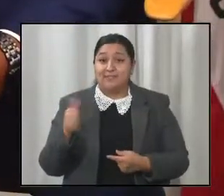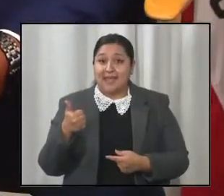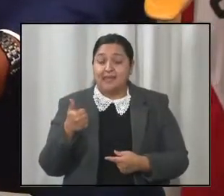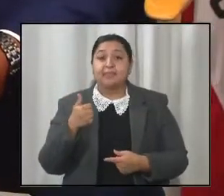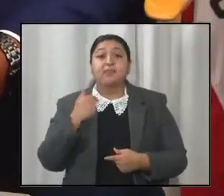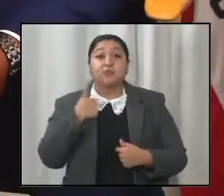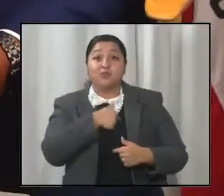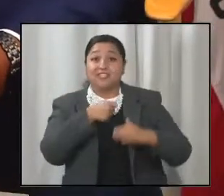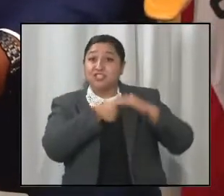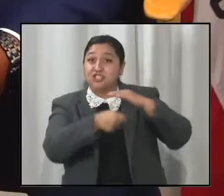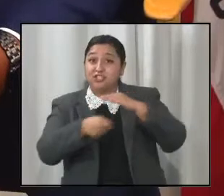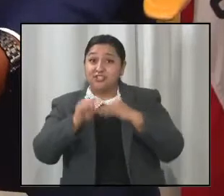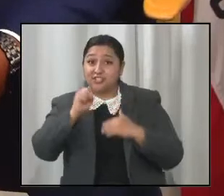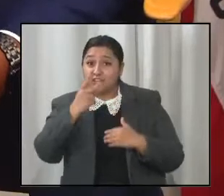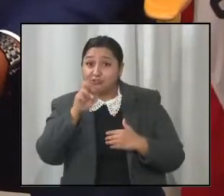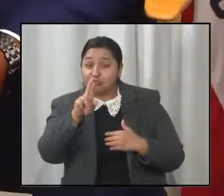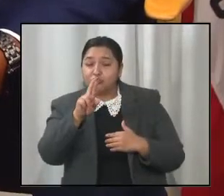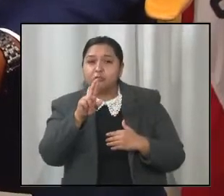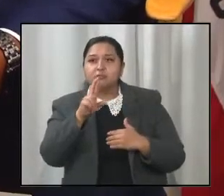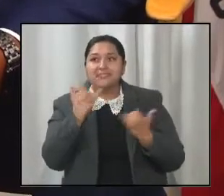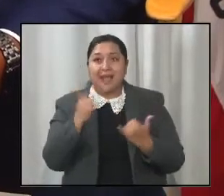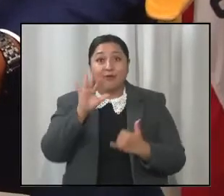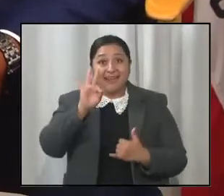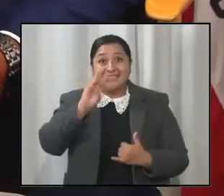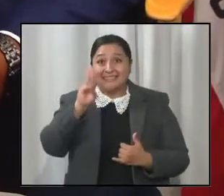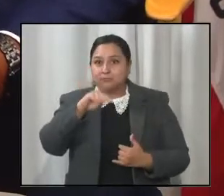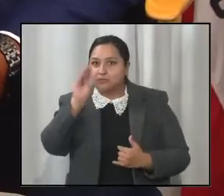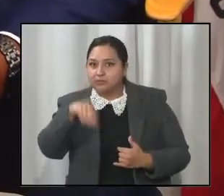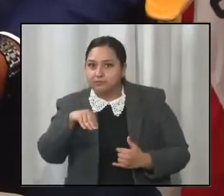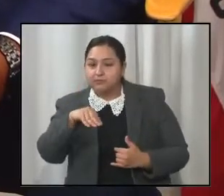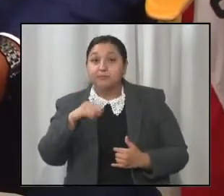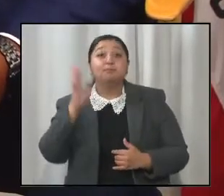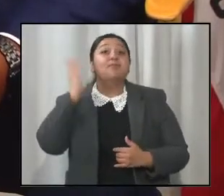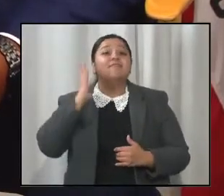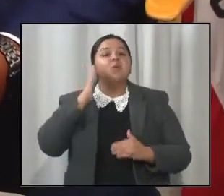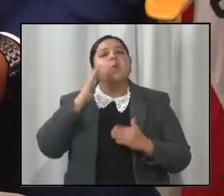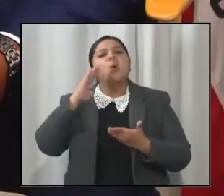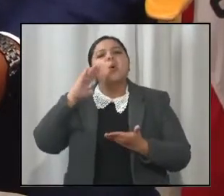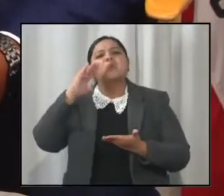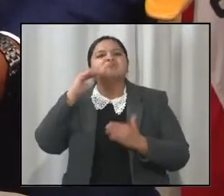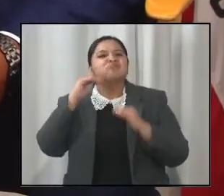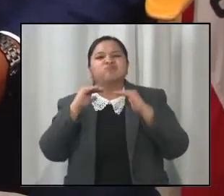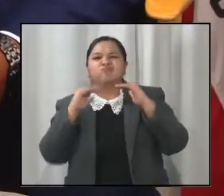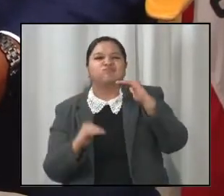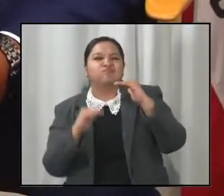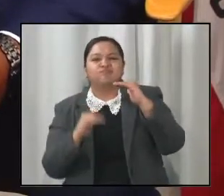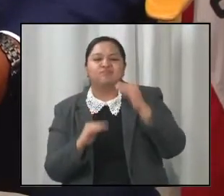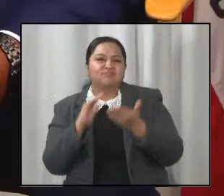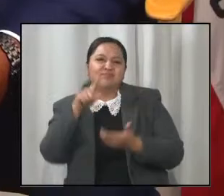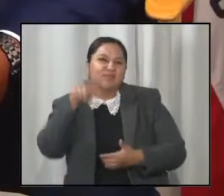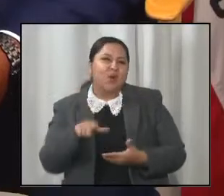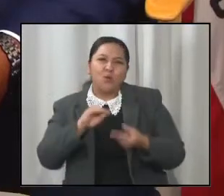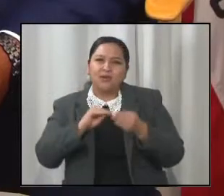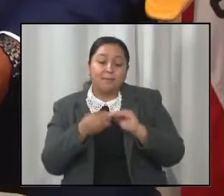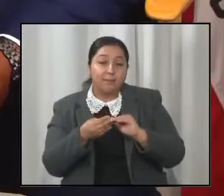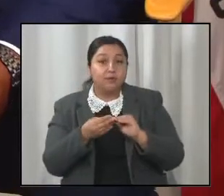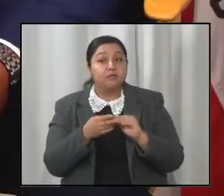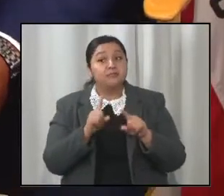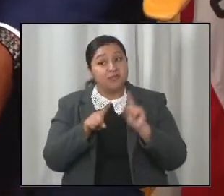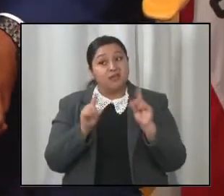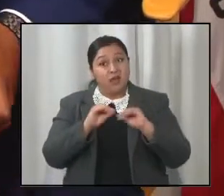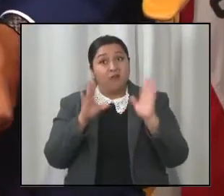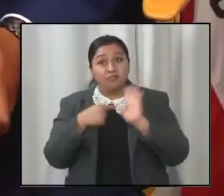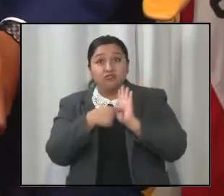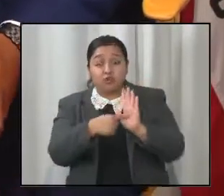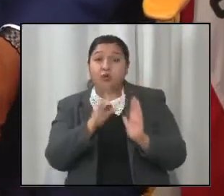it's ever been. It's at 96%. Prior to that, we had lower numbers. This is all to say that we are using the shelter